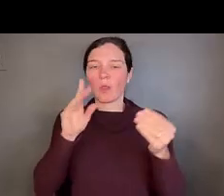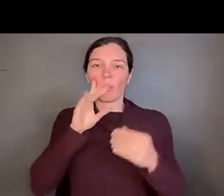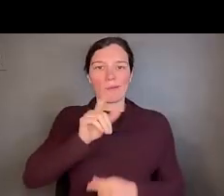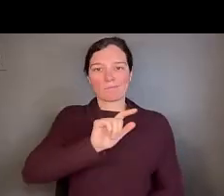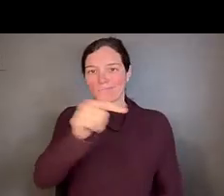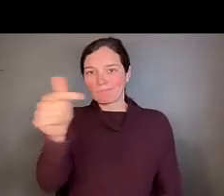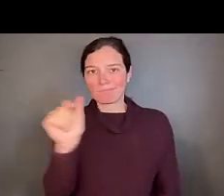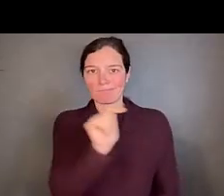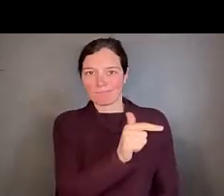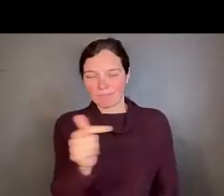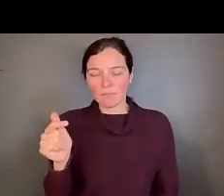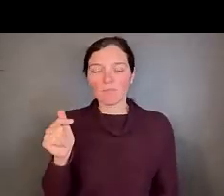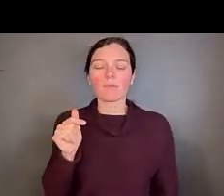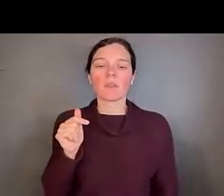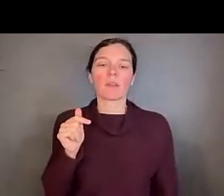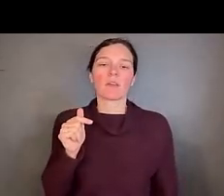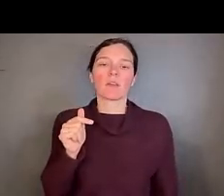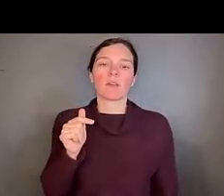the horn.